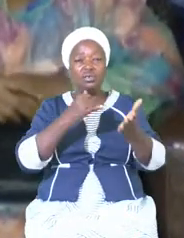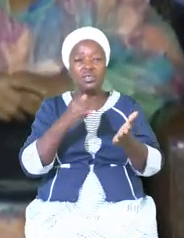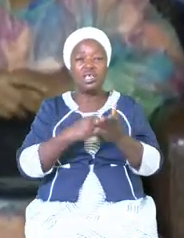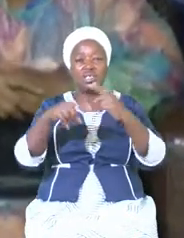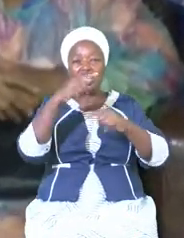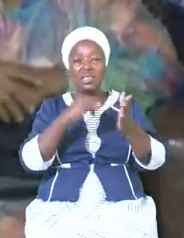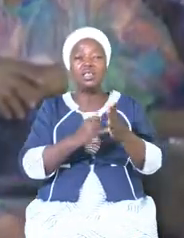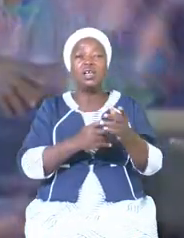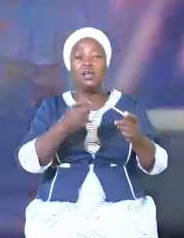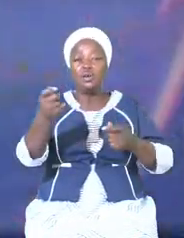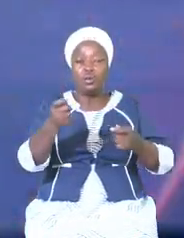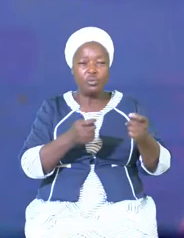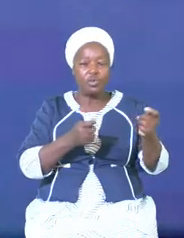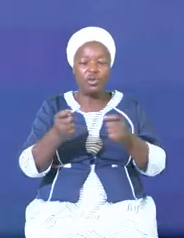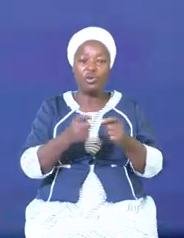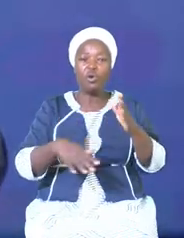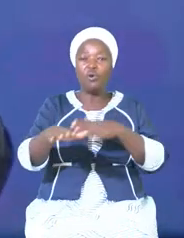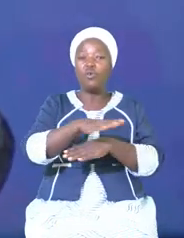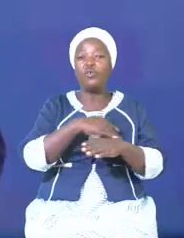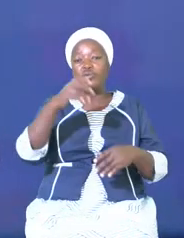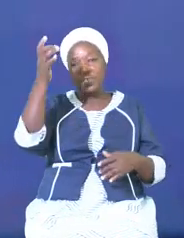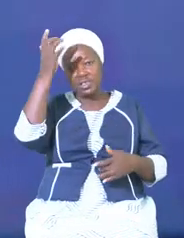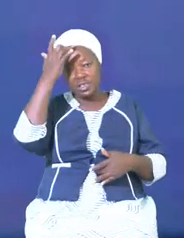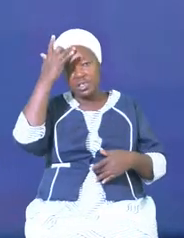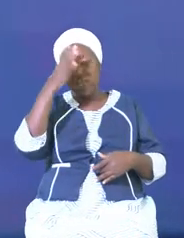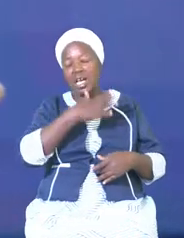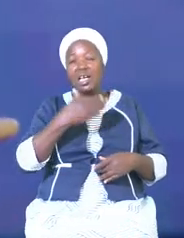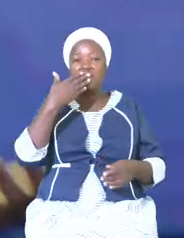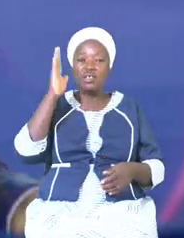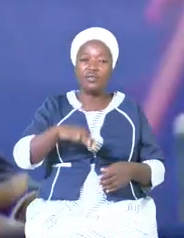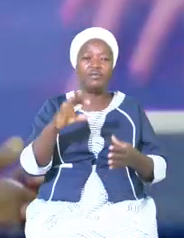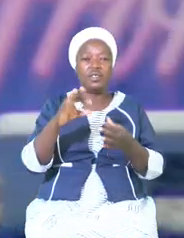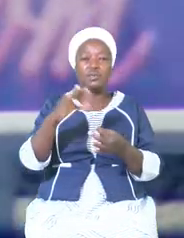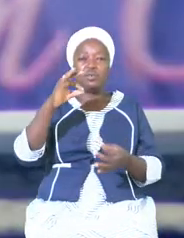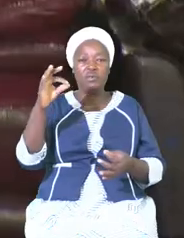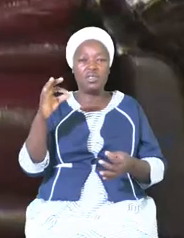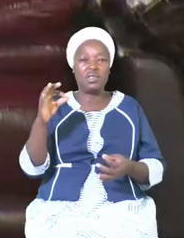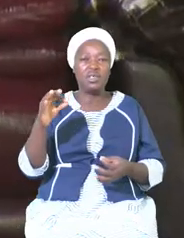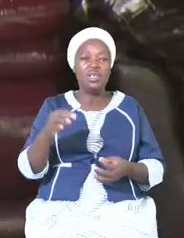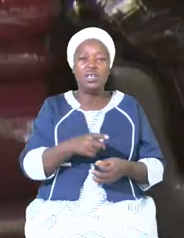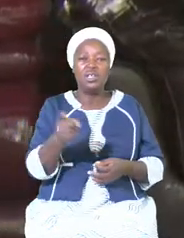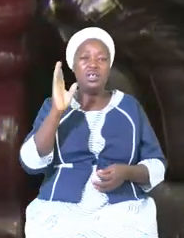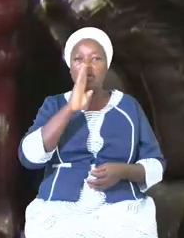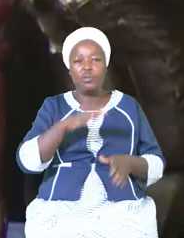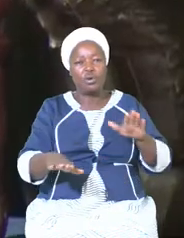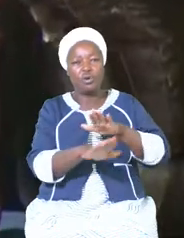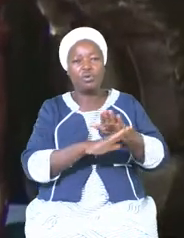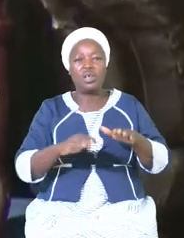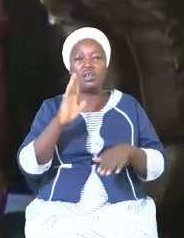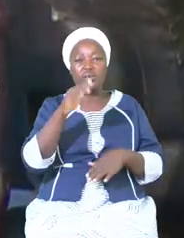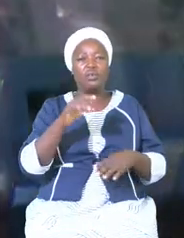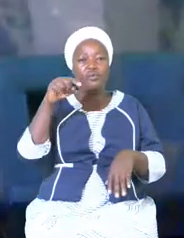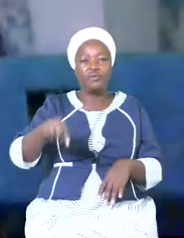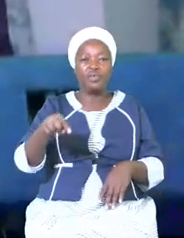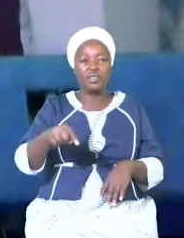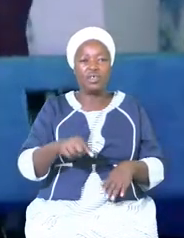Dominion over sicknesses and evil spirits. They'll be under your feet. Under my